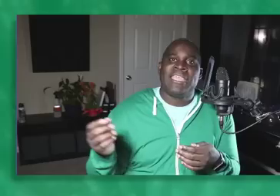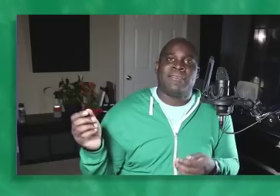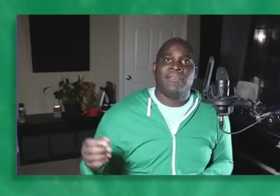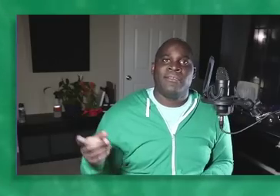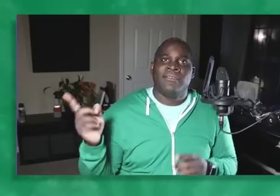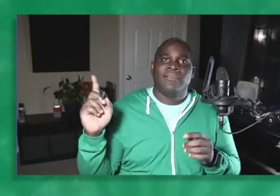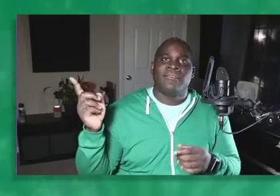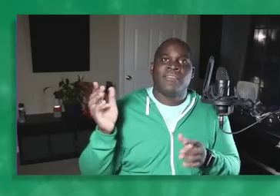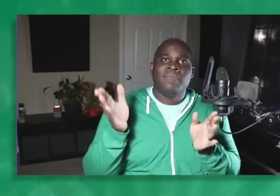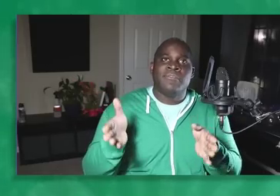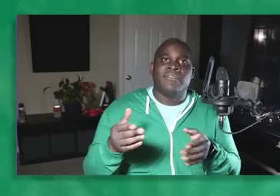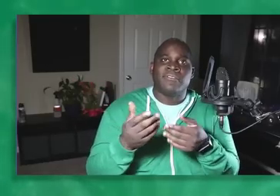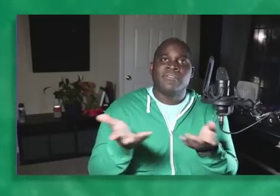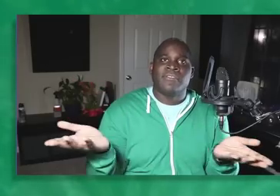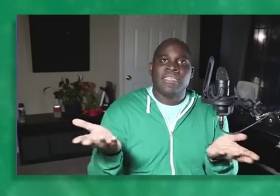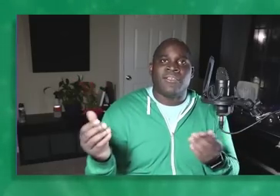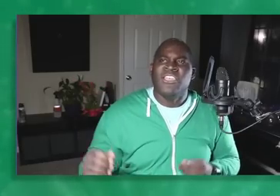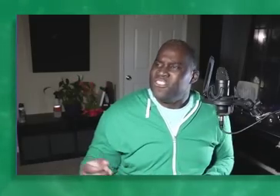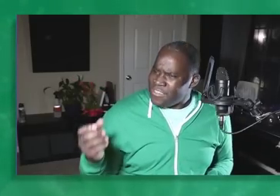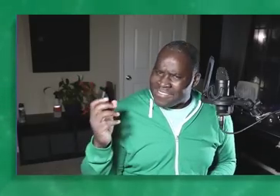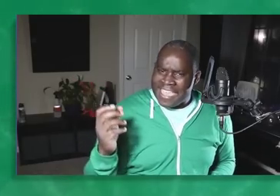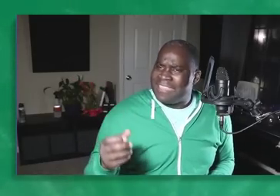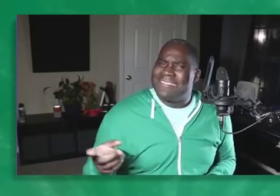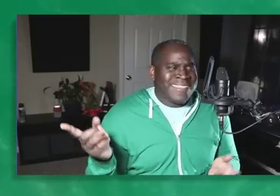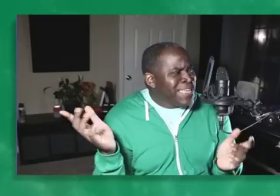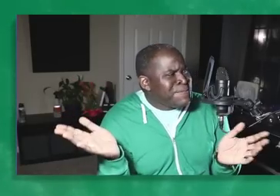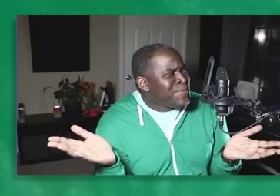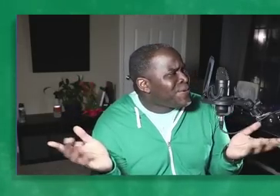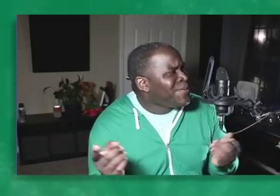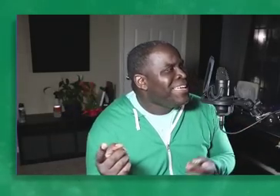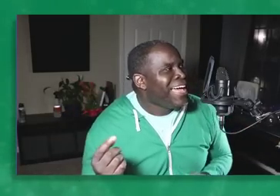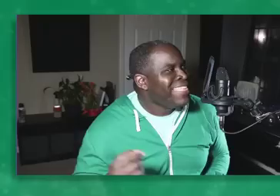even like, some person's here. She's like,